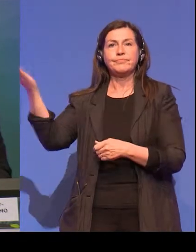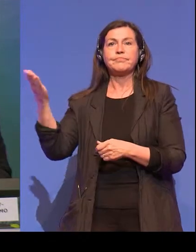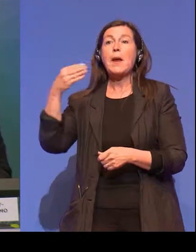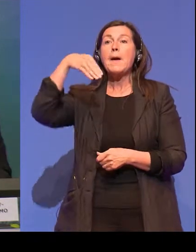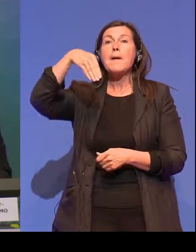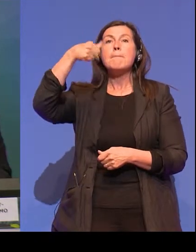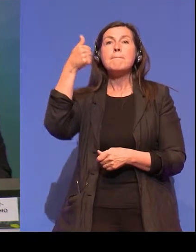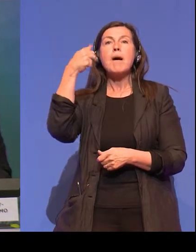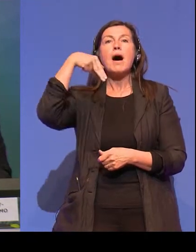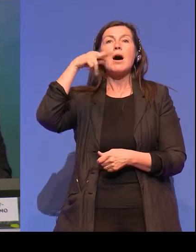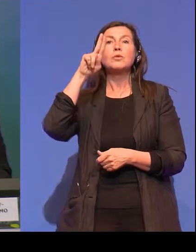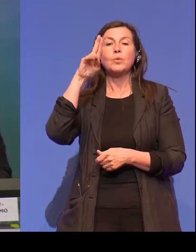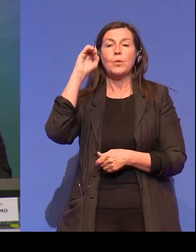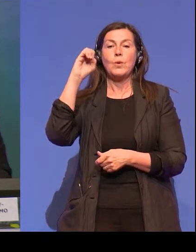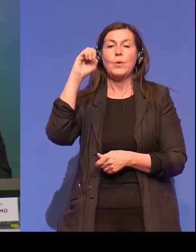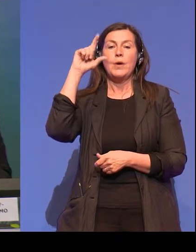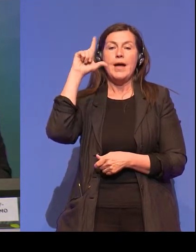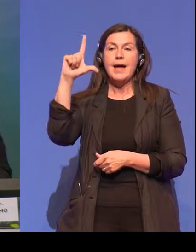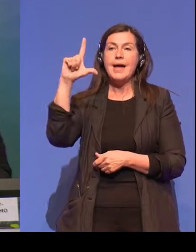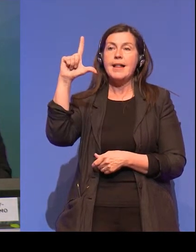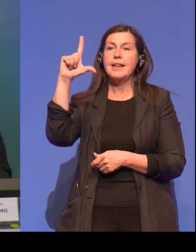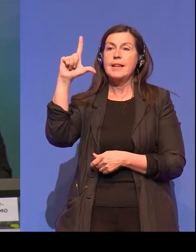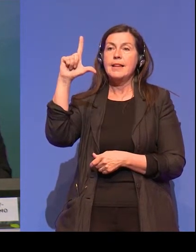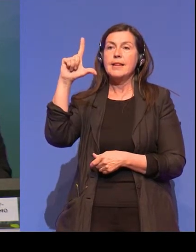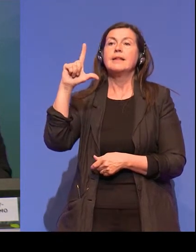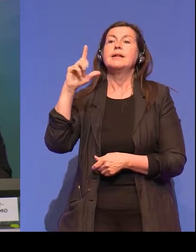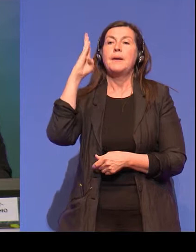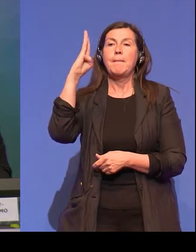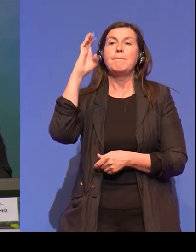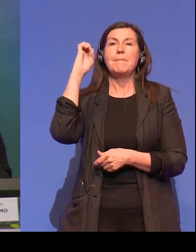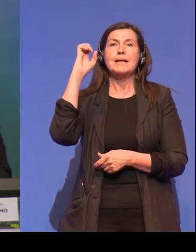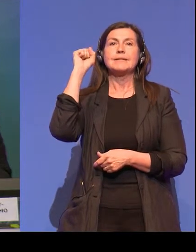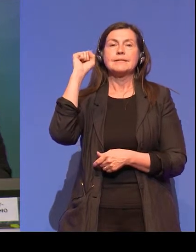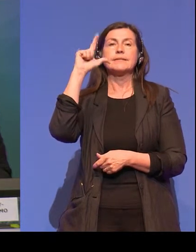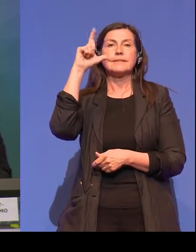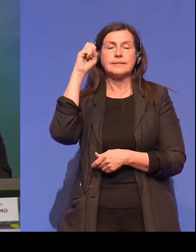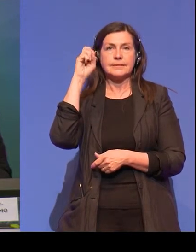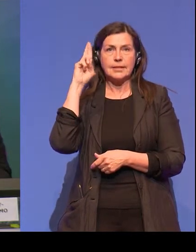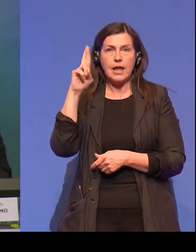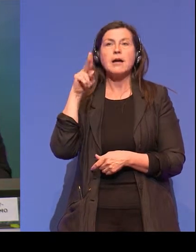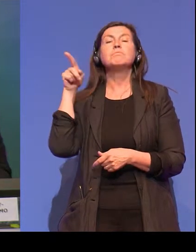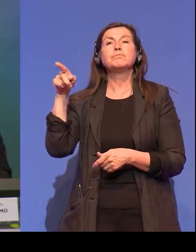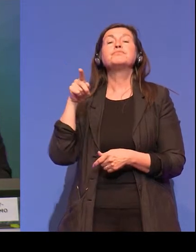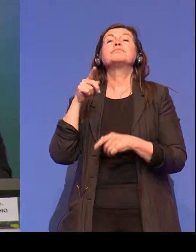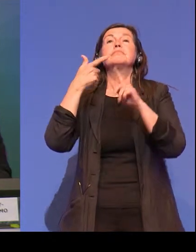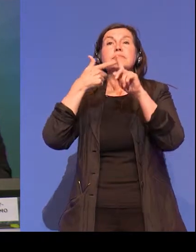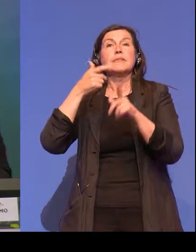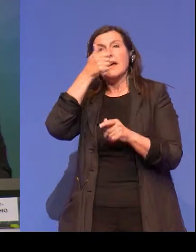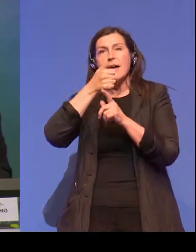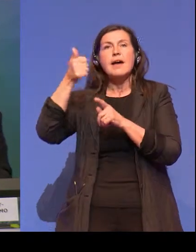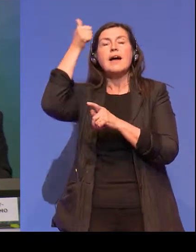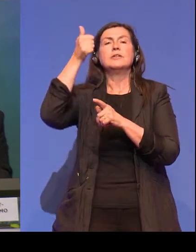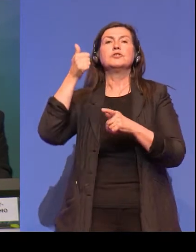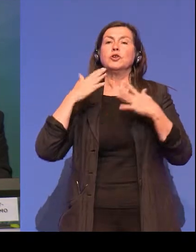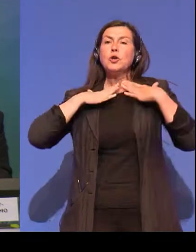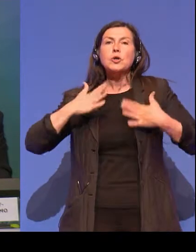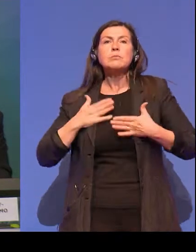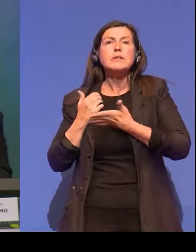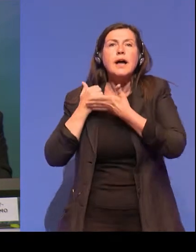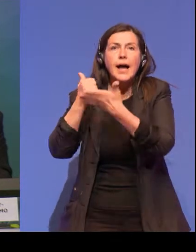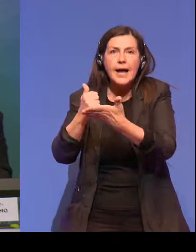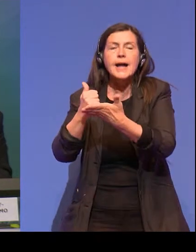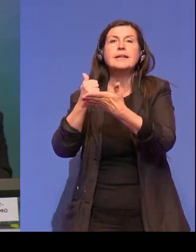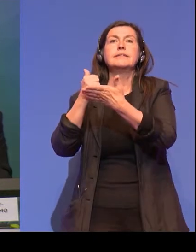Manuel Bessler, Deputy Director General, Head of Humanitarian Aid Department, and Head of the